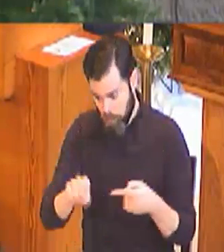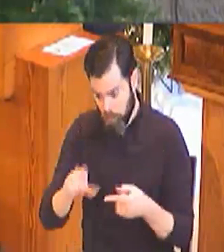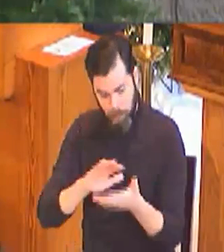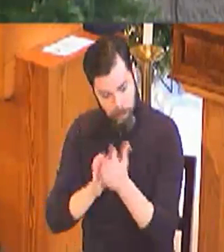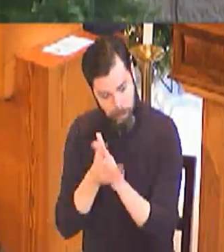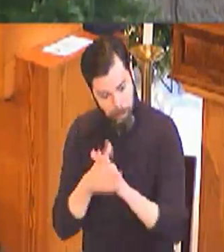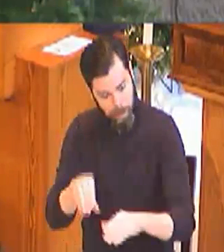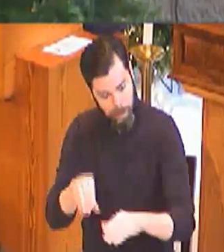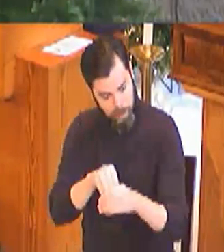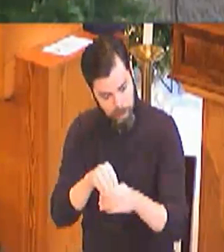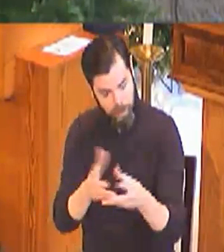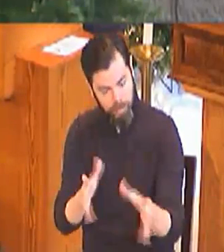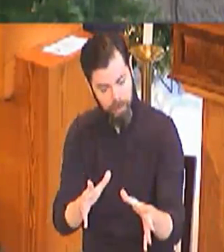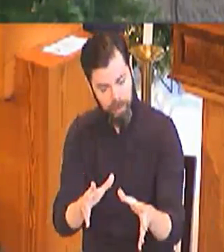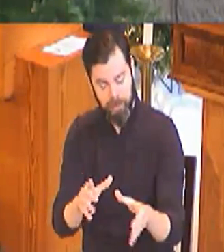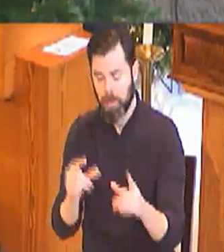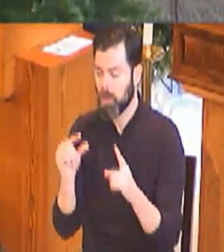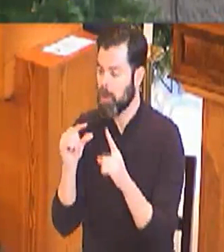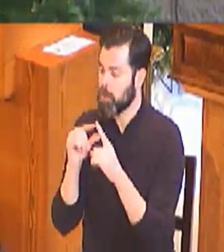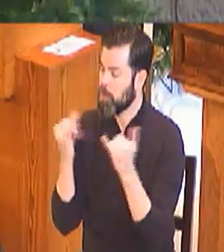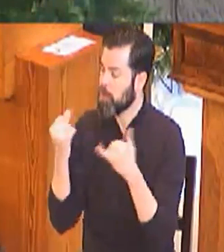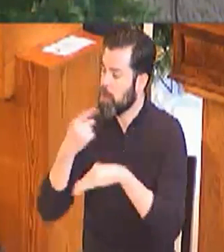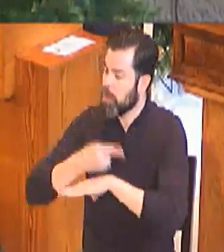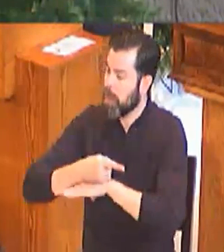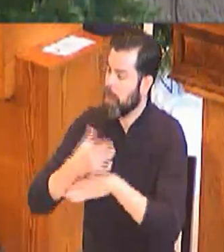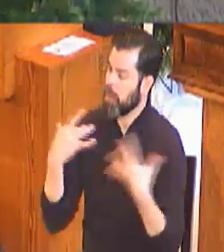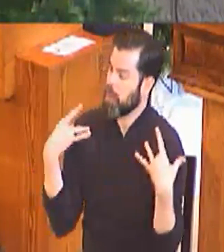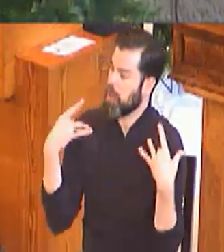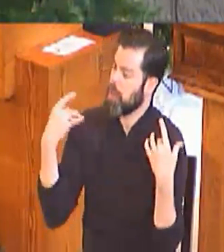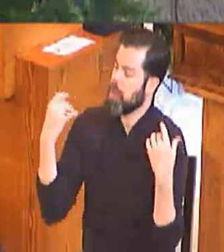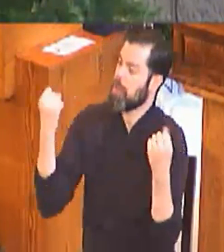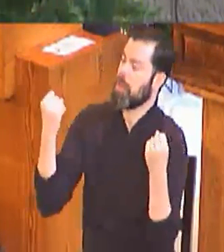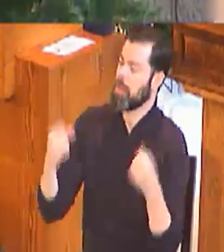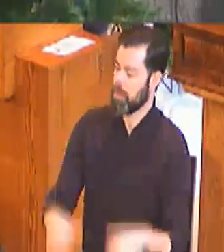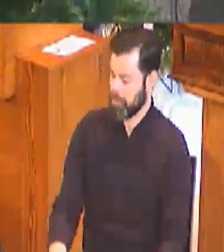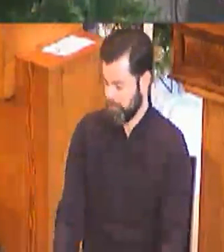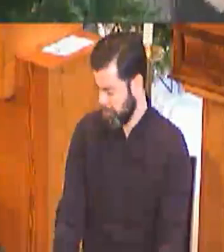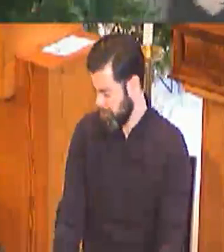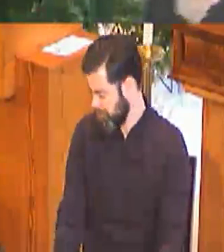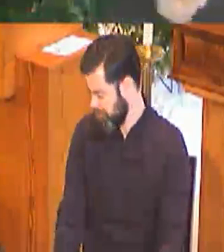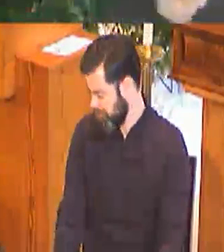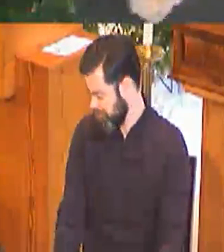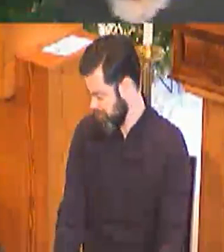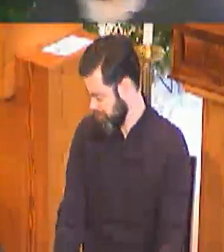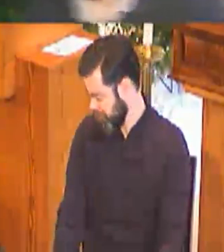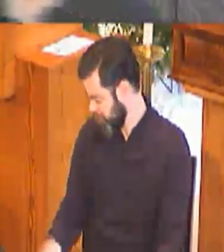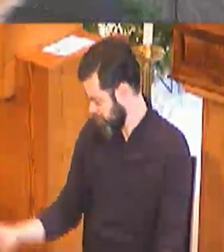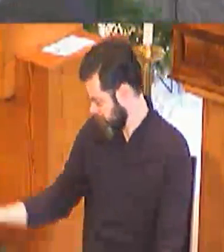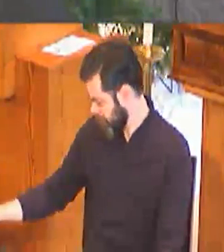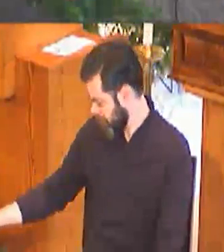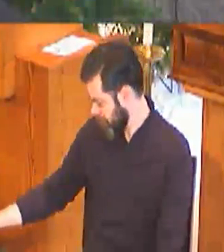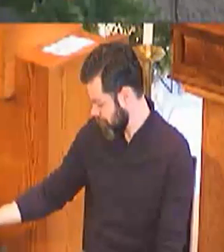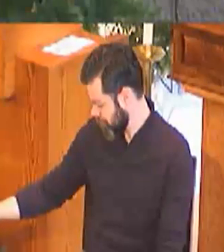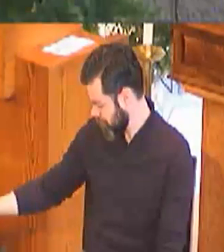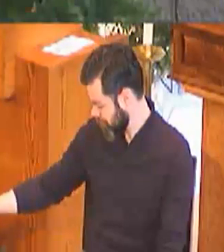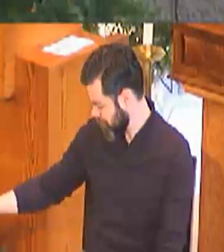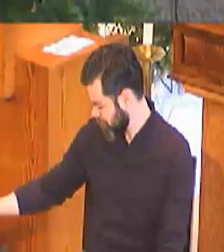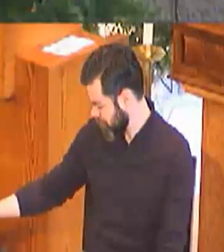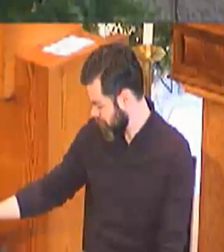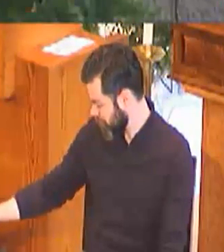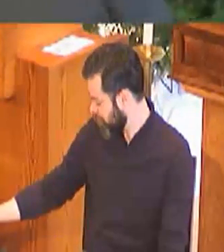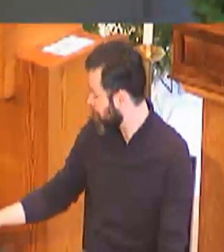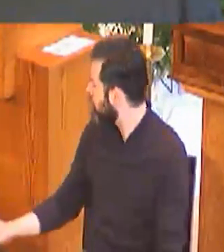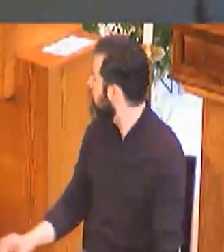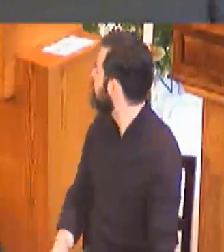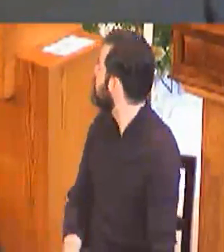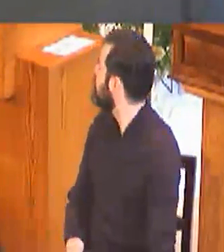word for today is healing.